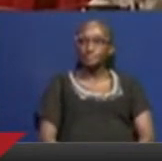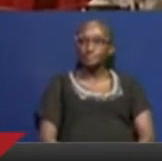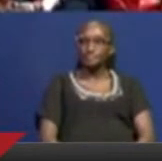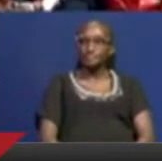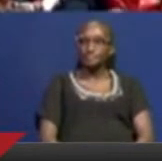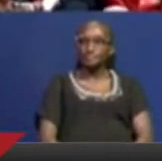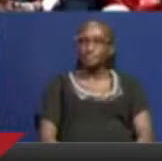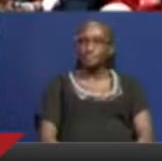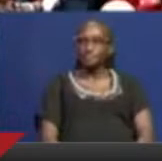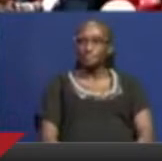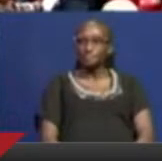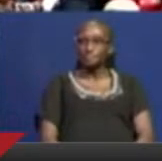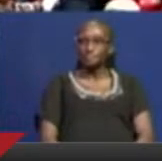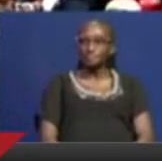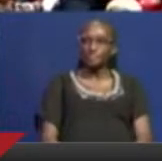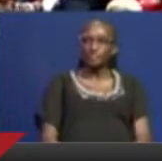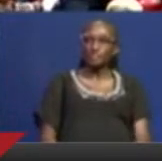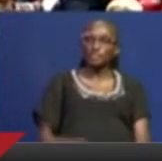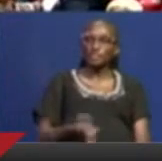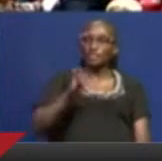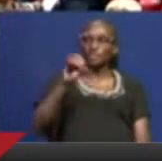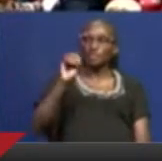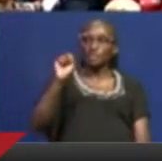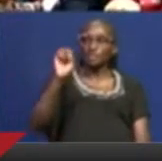Baringo North, Maglap Joseph.